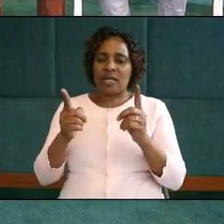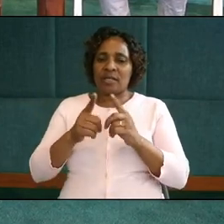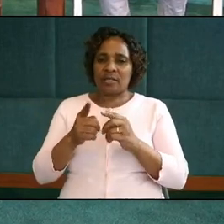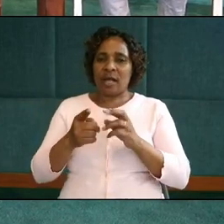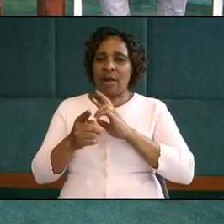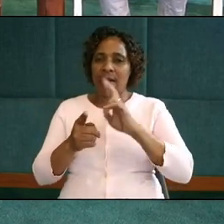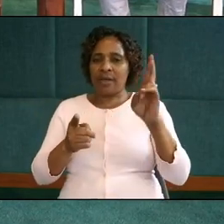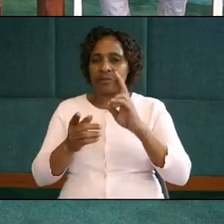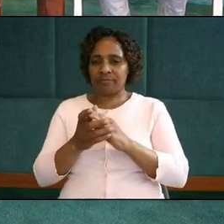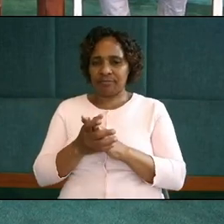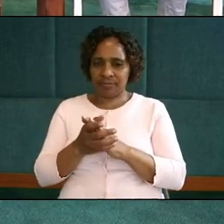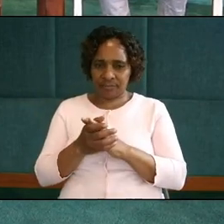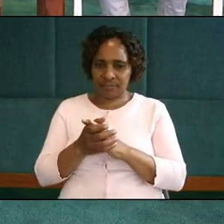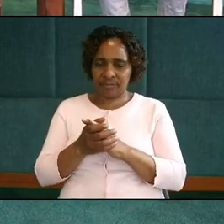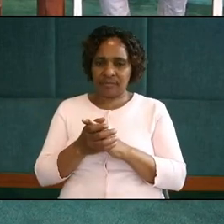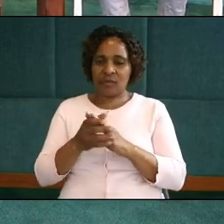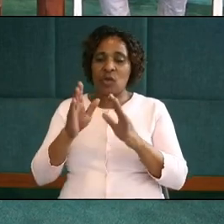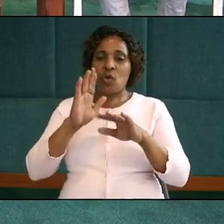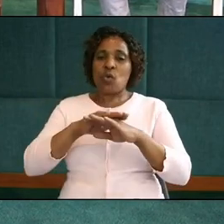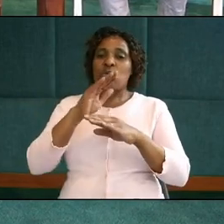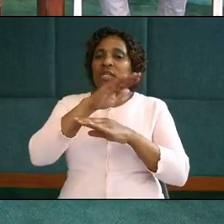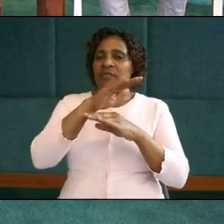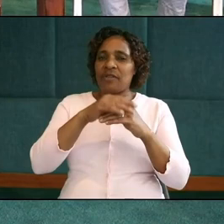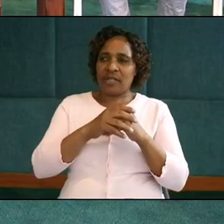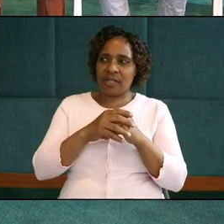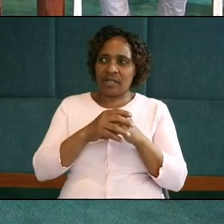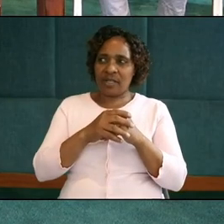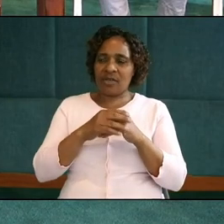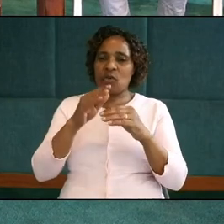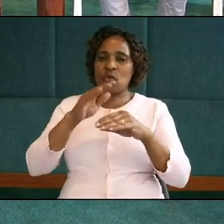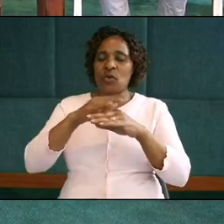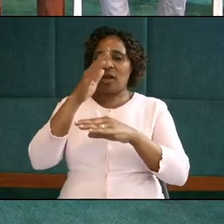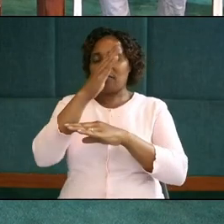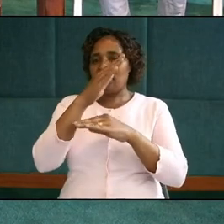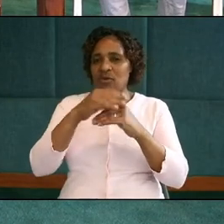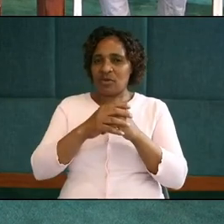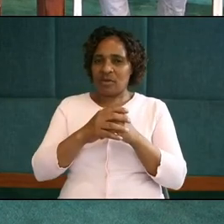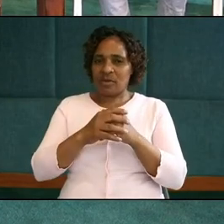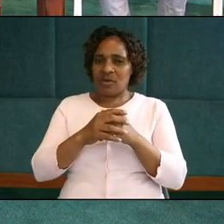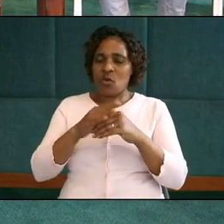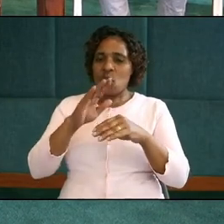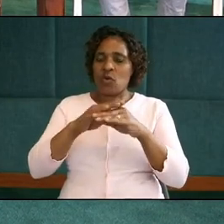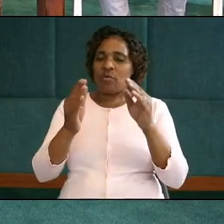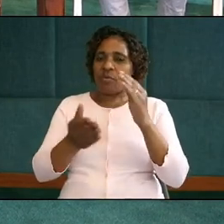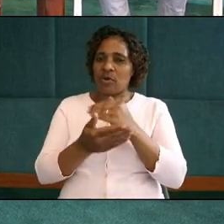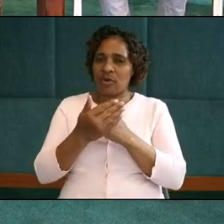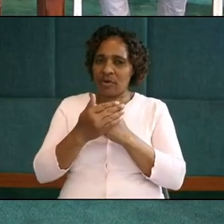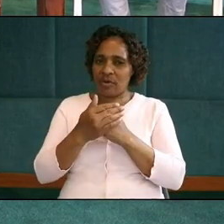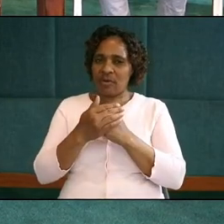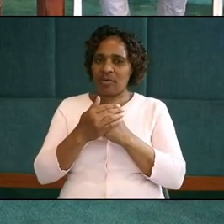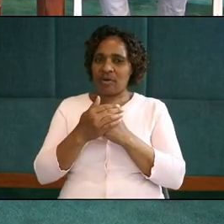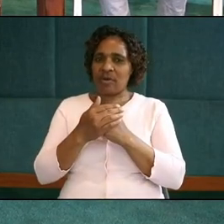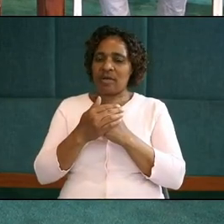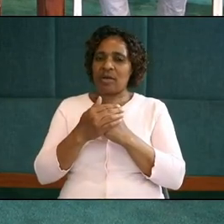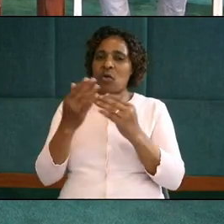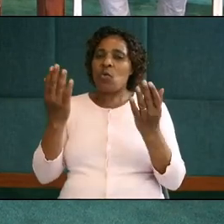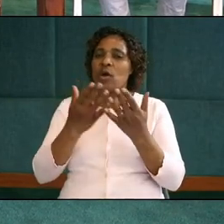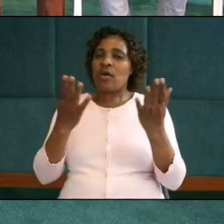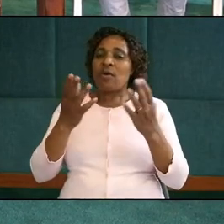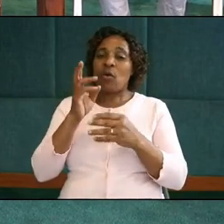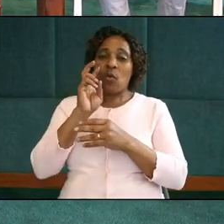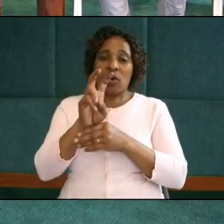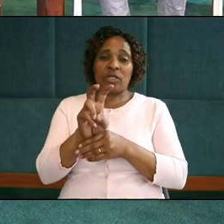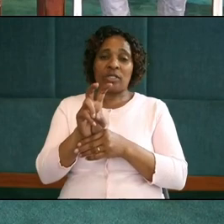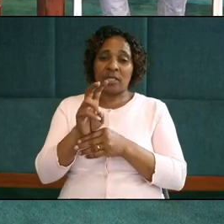right. Good evening, good afternoon, good morning, from wherever you're